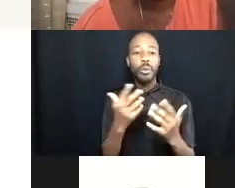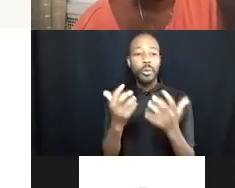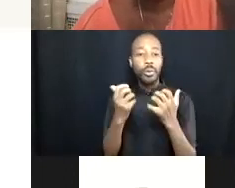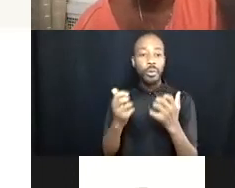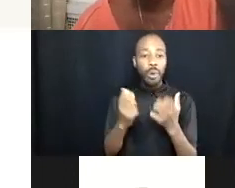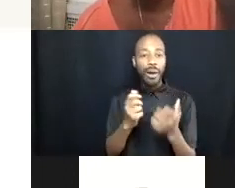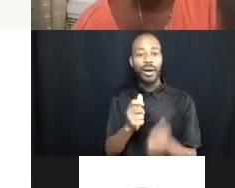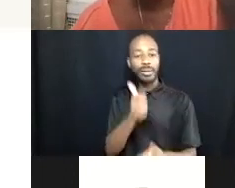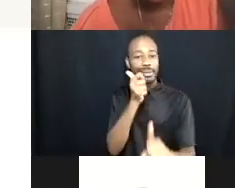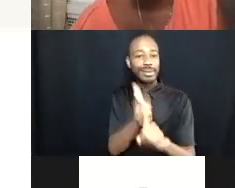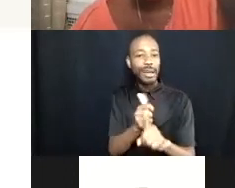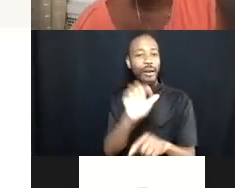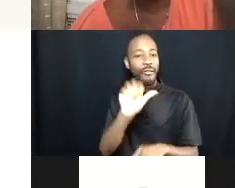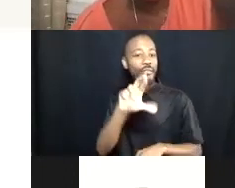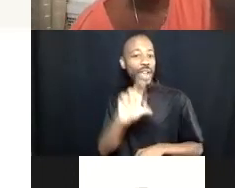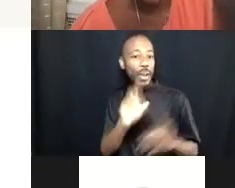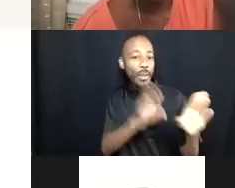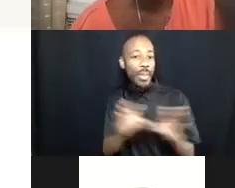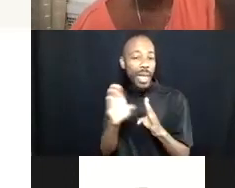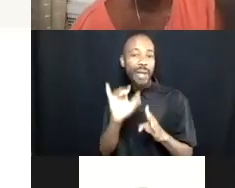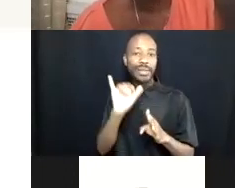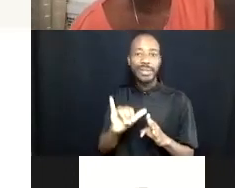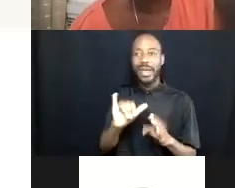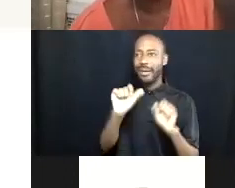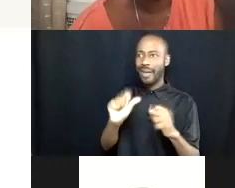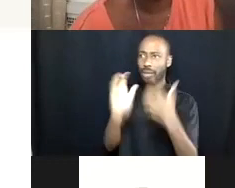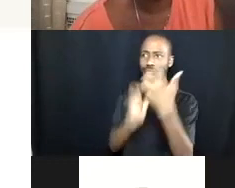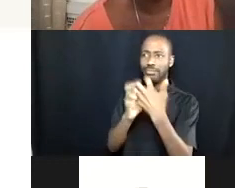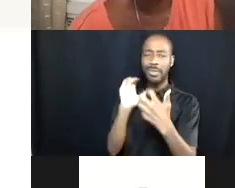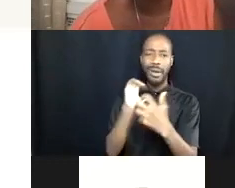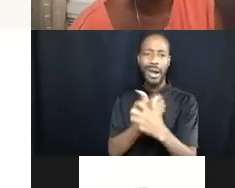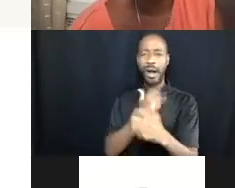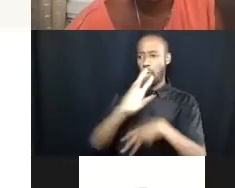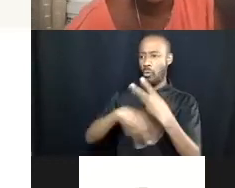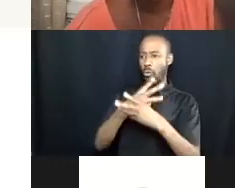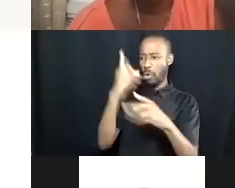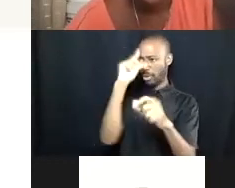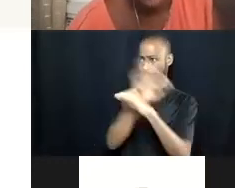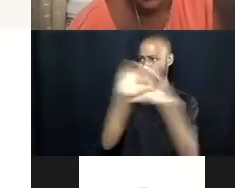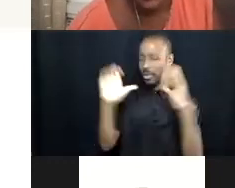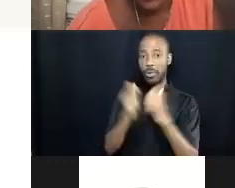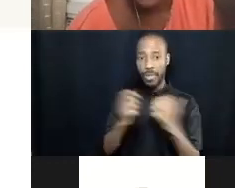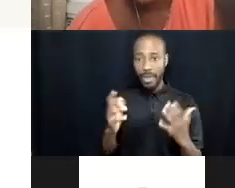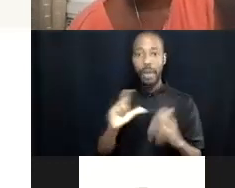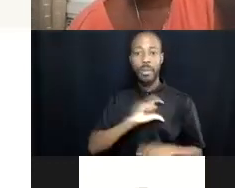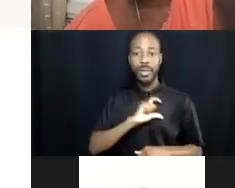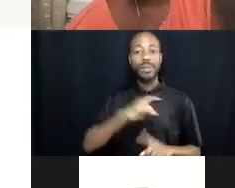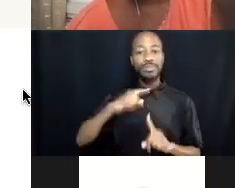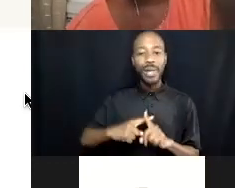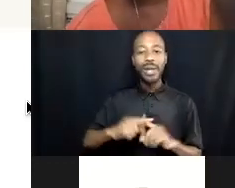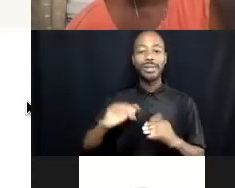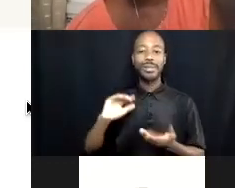world without police. And then this is probably the biggest thing, but we need low barriers to accessing care.